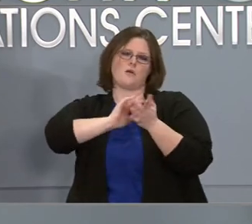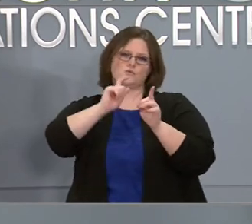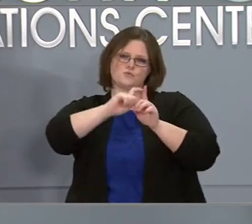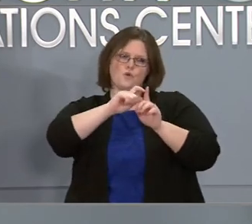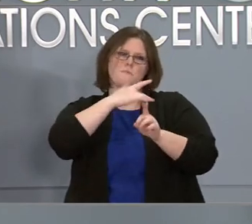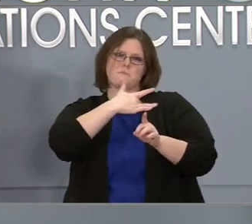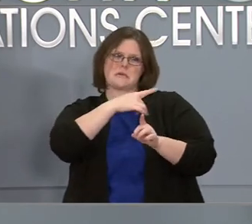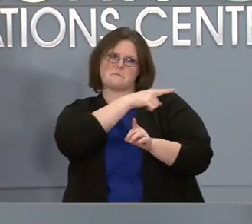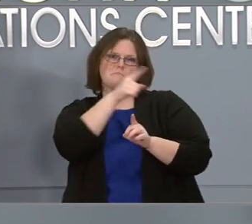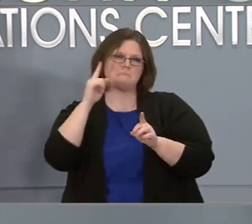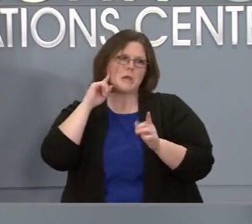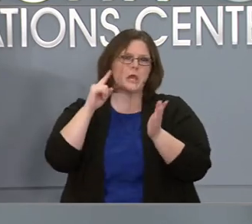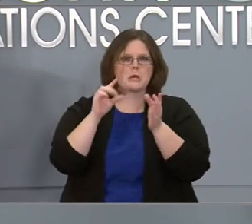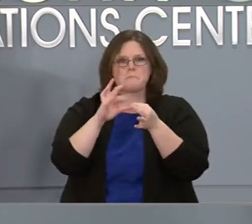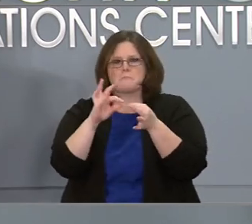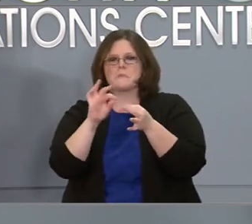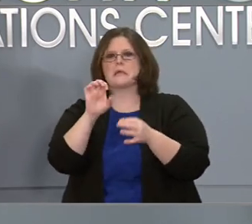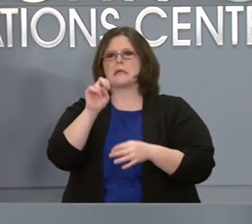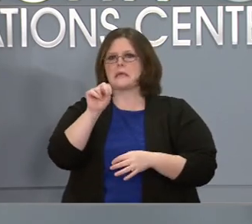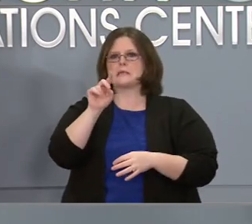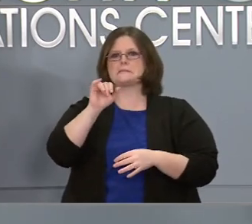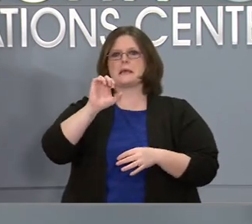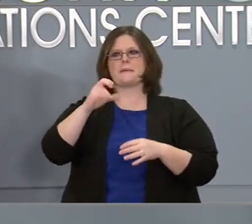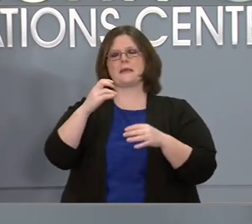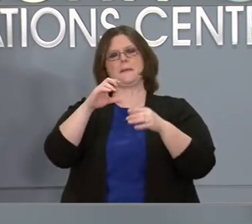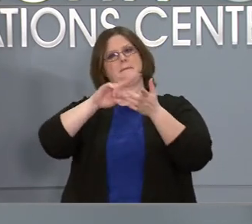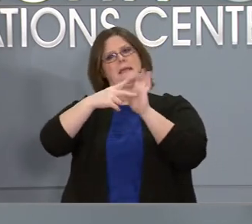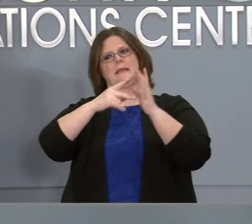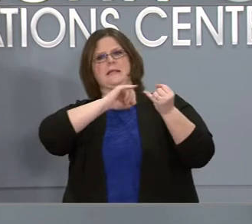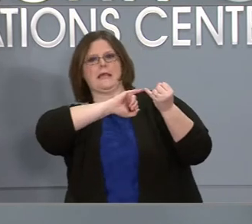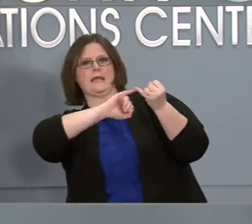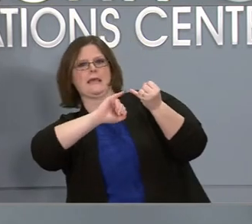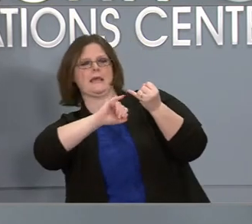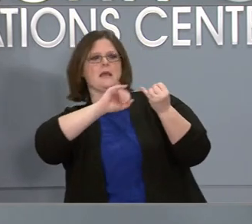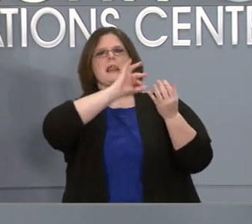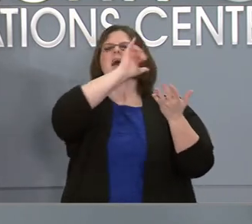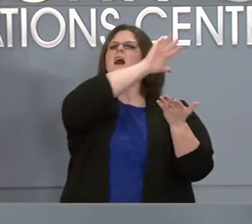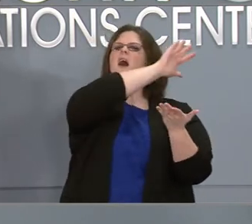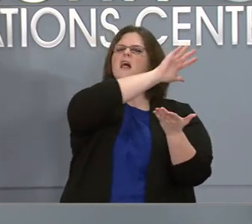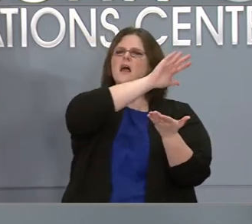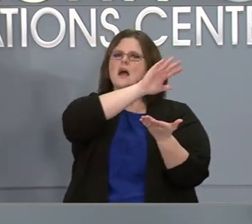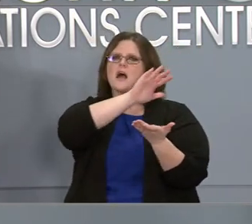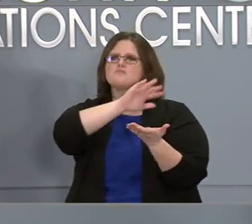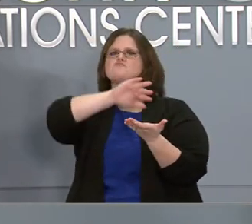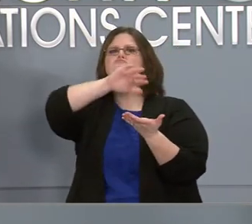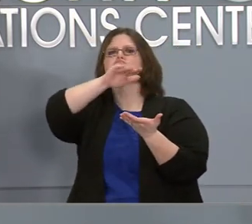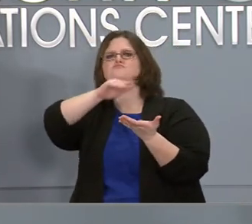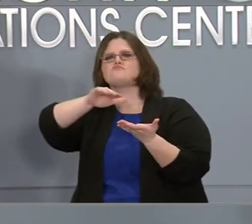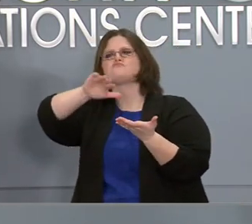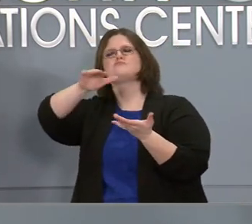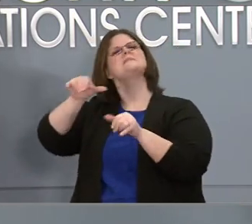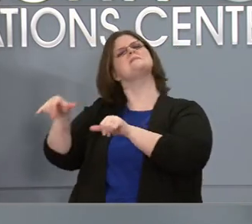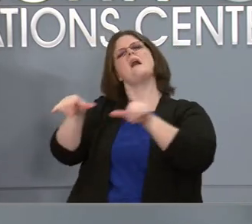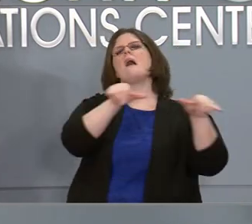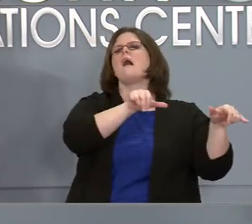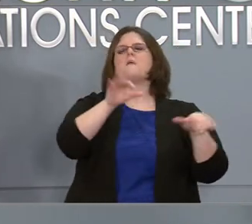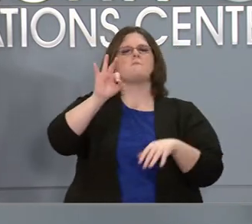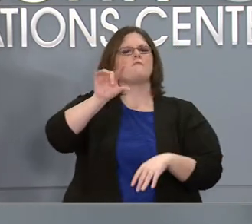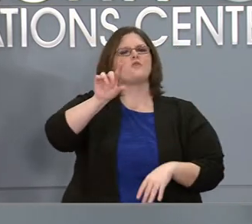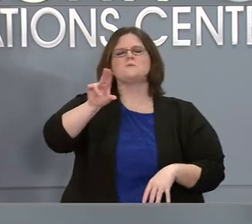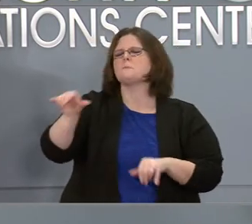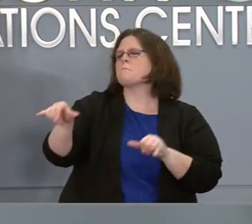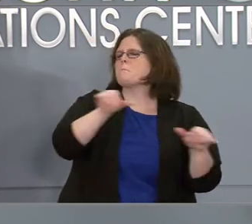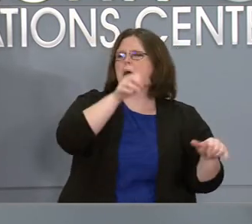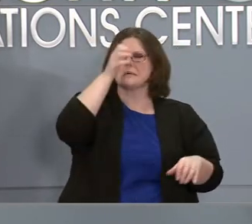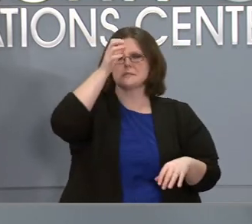endemic phase of the virus. And like the flu and other illnesses, it likely will be around a while. What